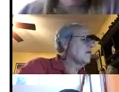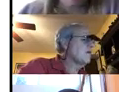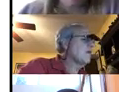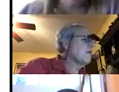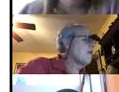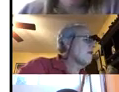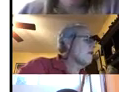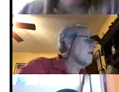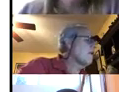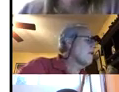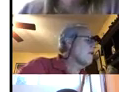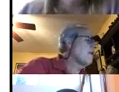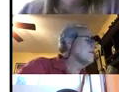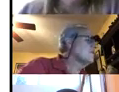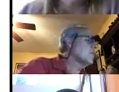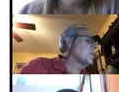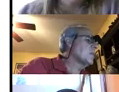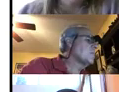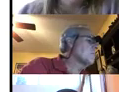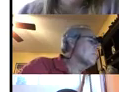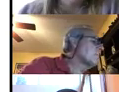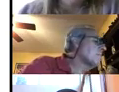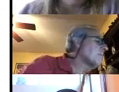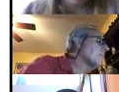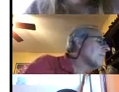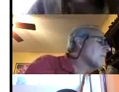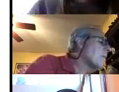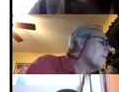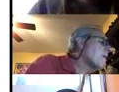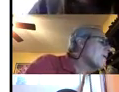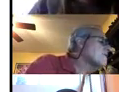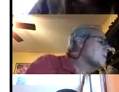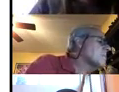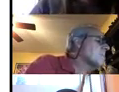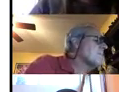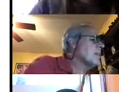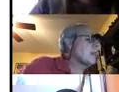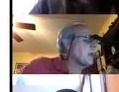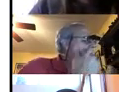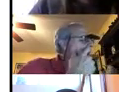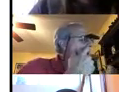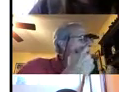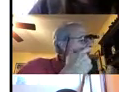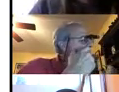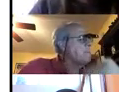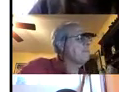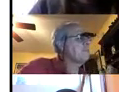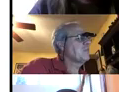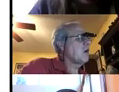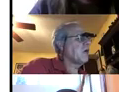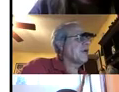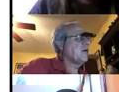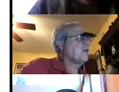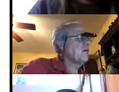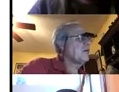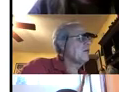as an African-American or a BIPOC person, one way that we can name it is that we're waiting for the end of white